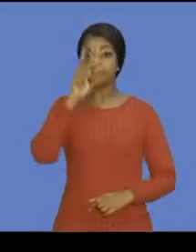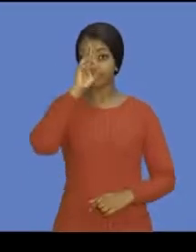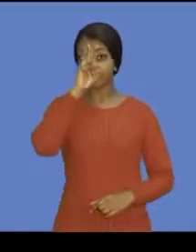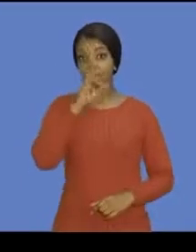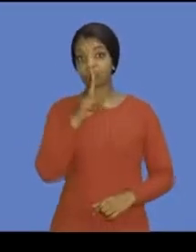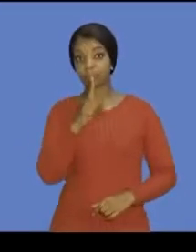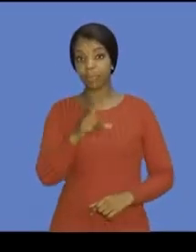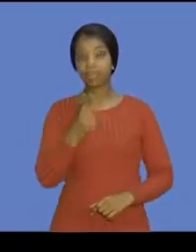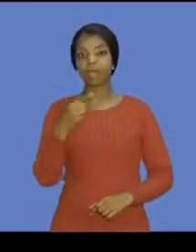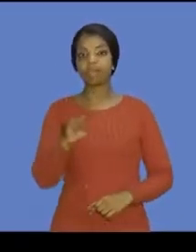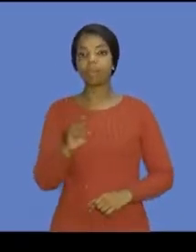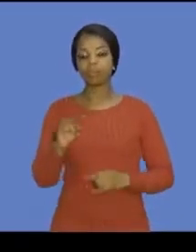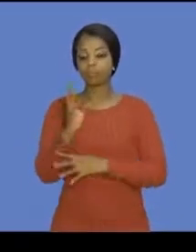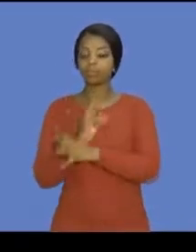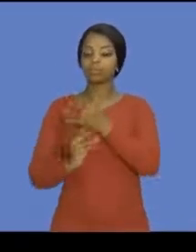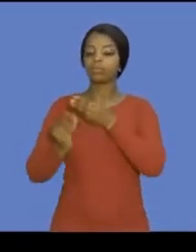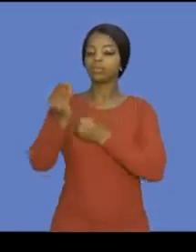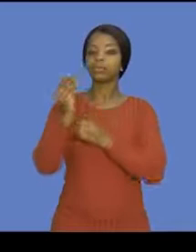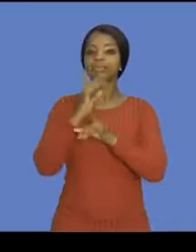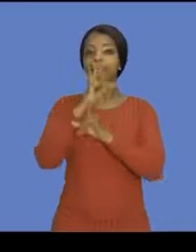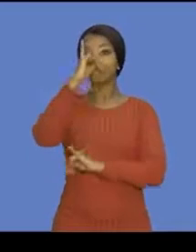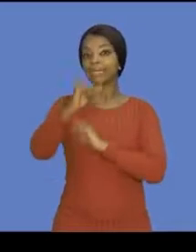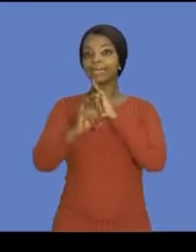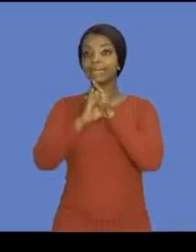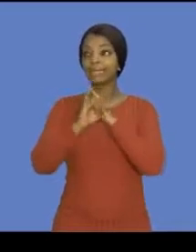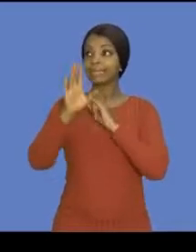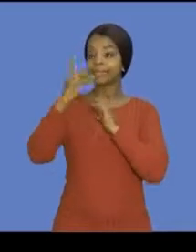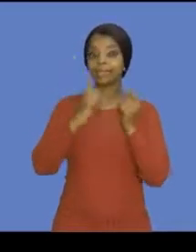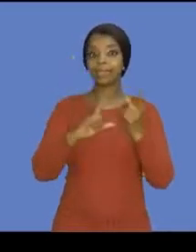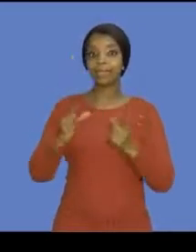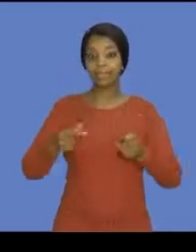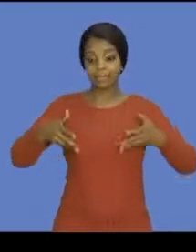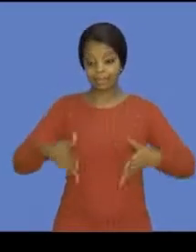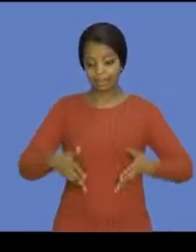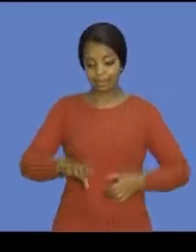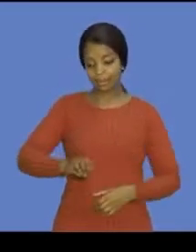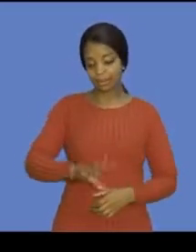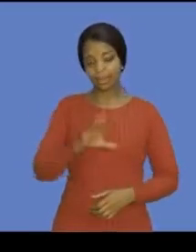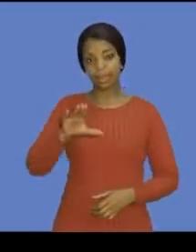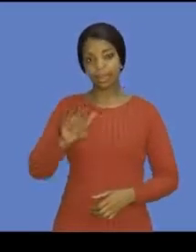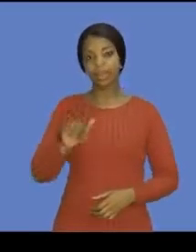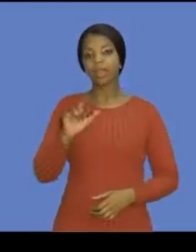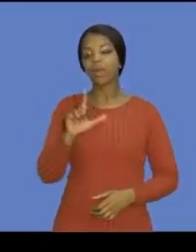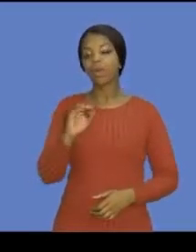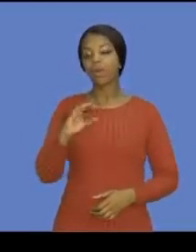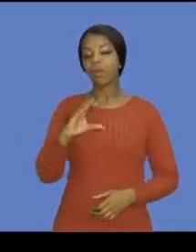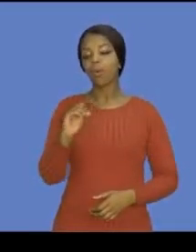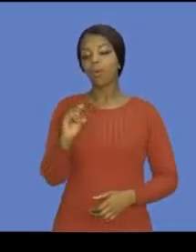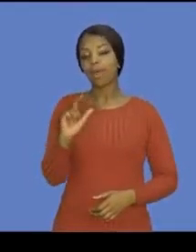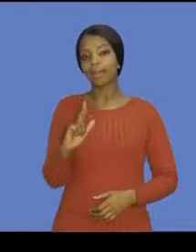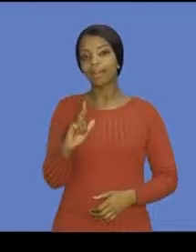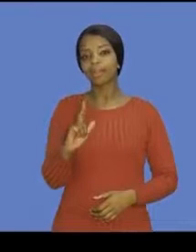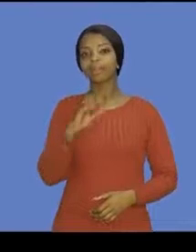will be an international trade that is not done in local currency, right? In local currency, it would mean